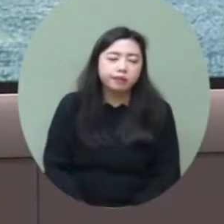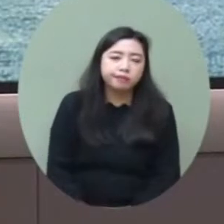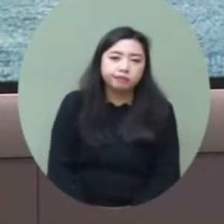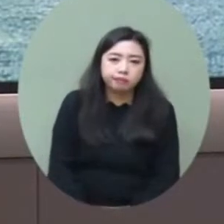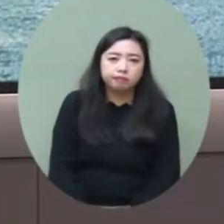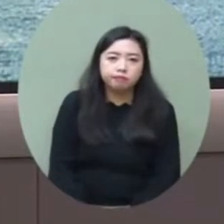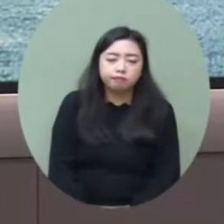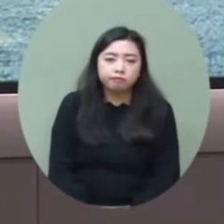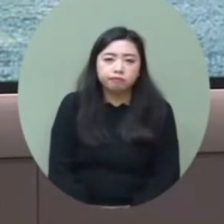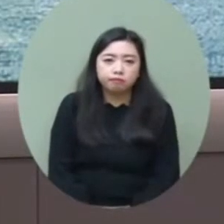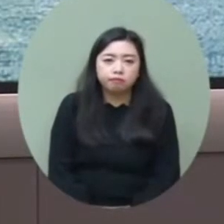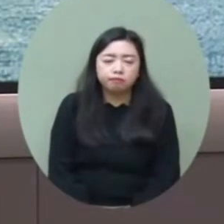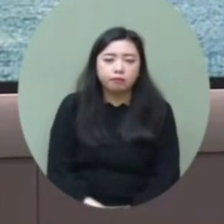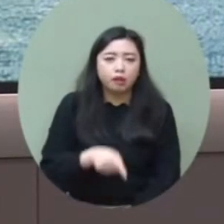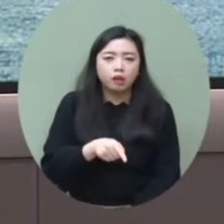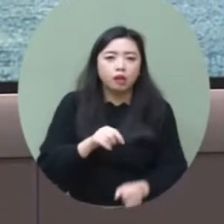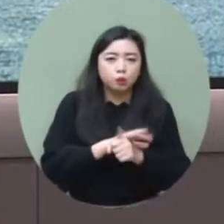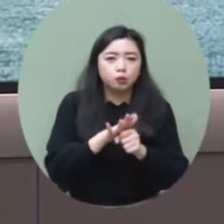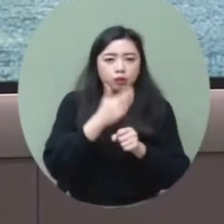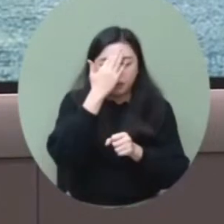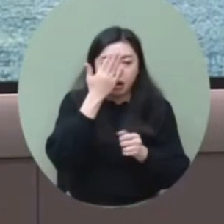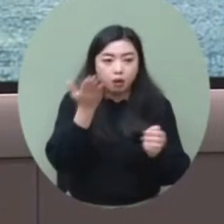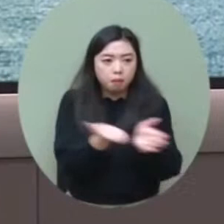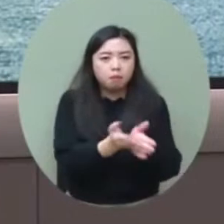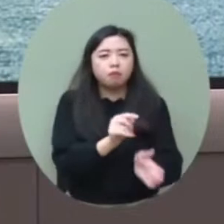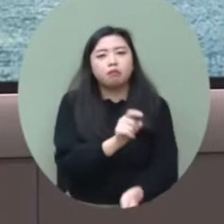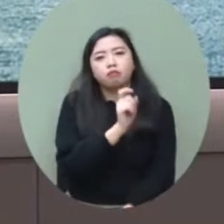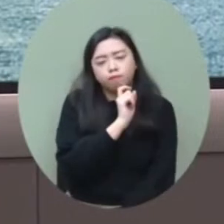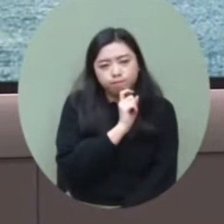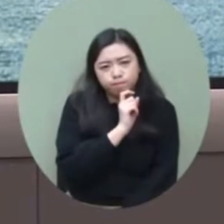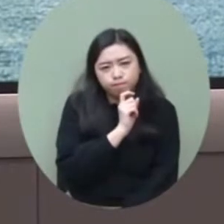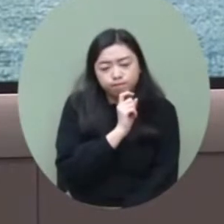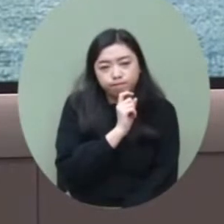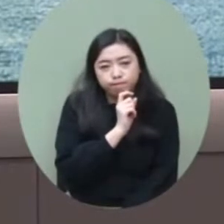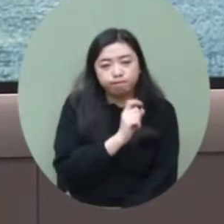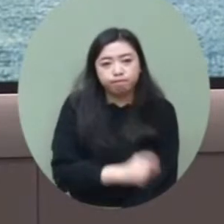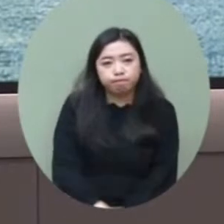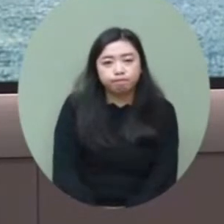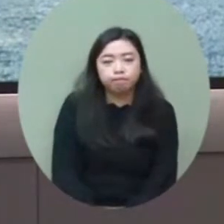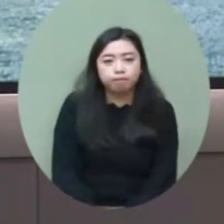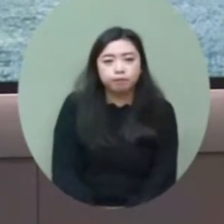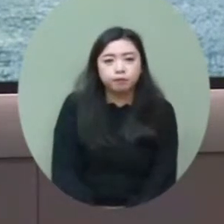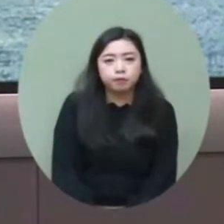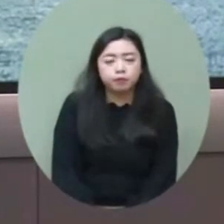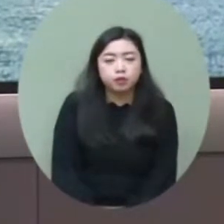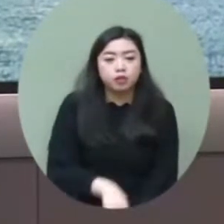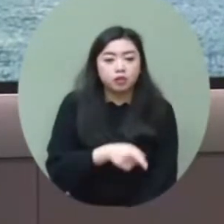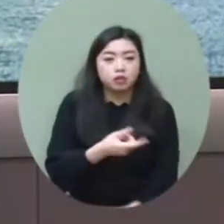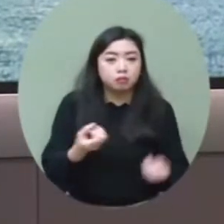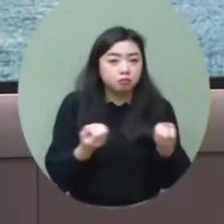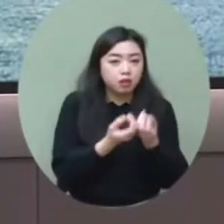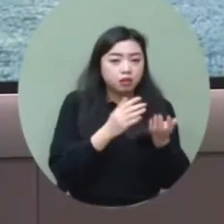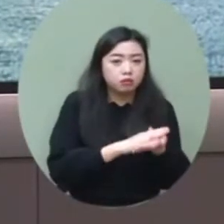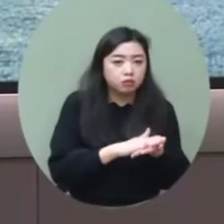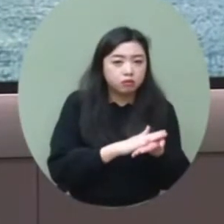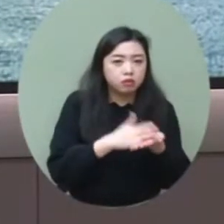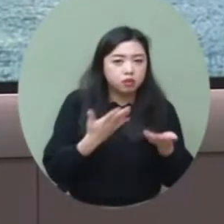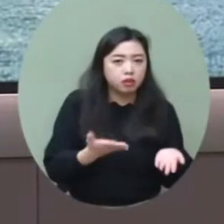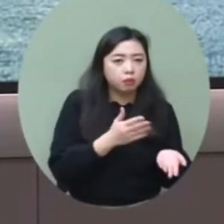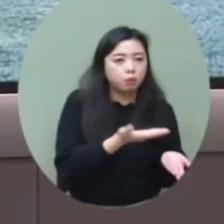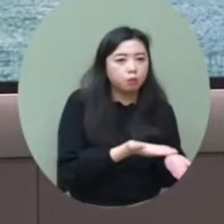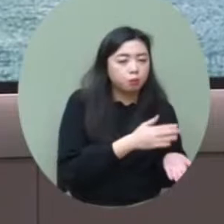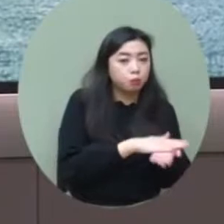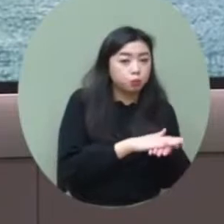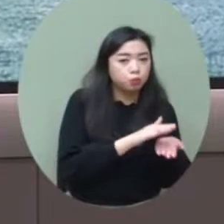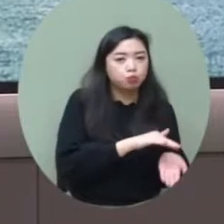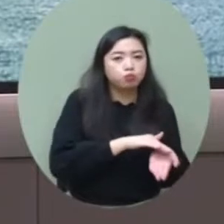Actually, these 3 cases were referred to the coroner for investigations. Up to this moment, we can't confirm